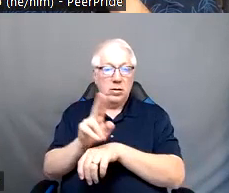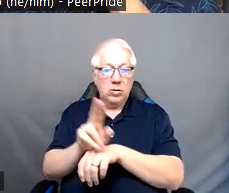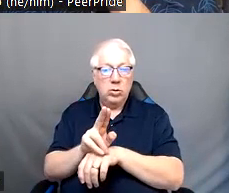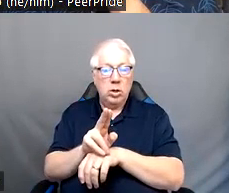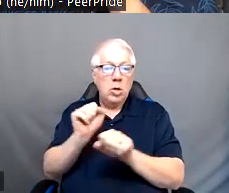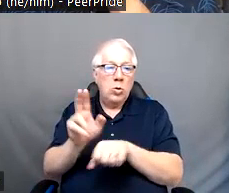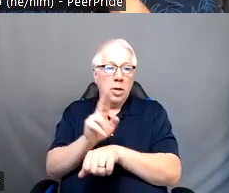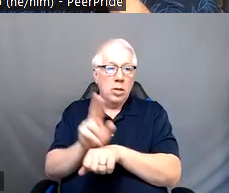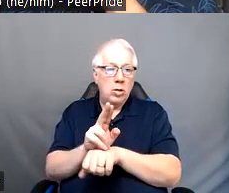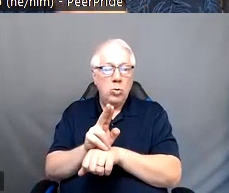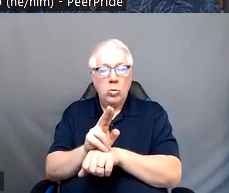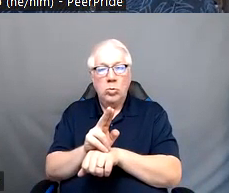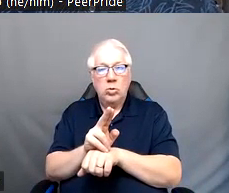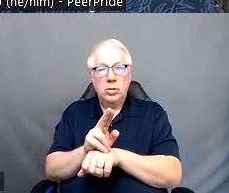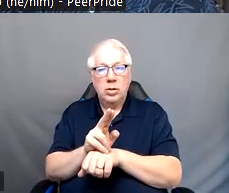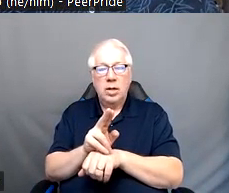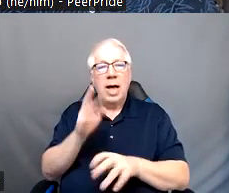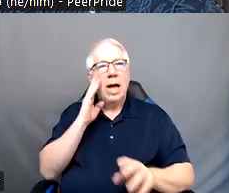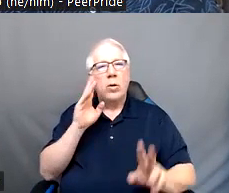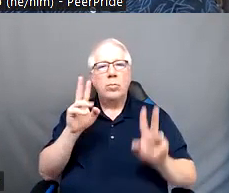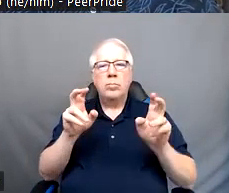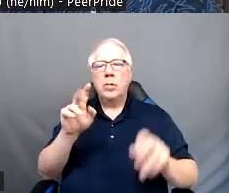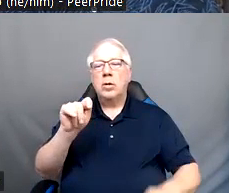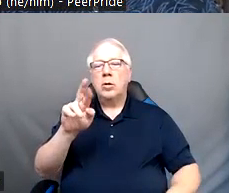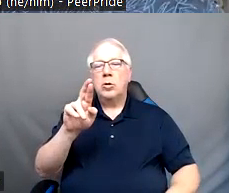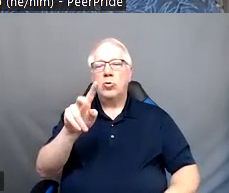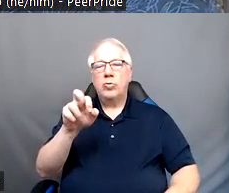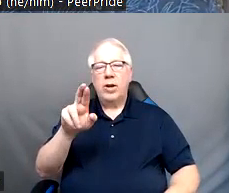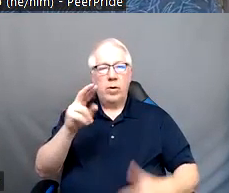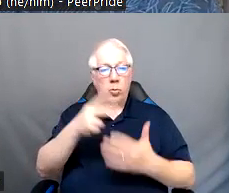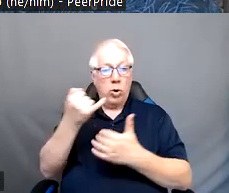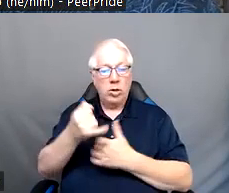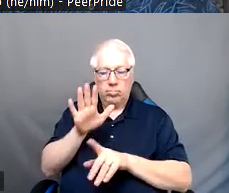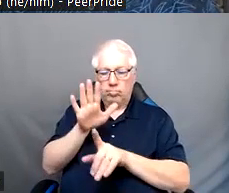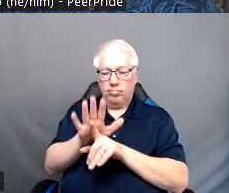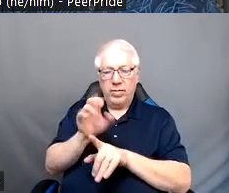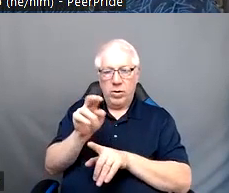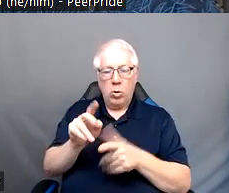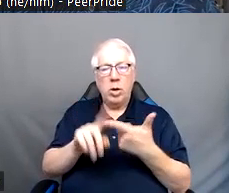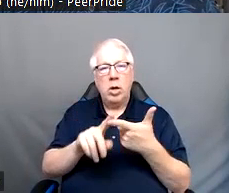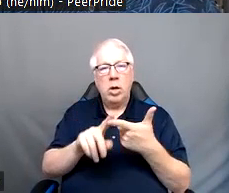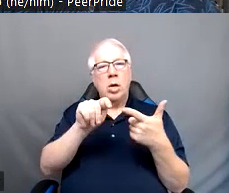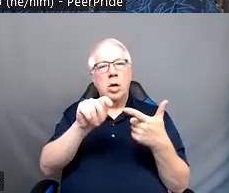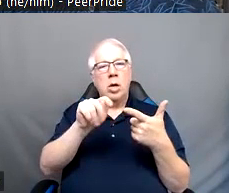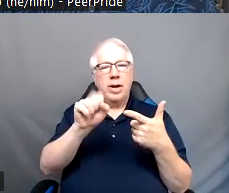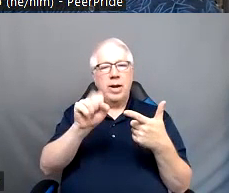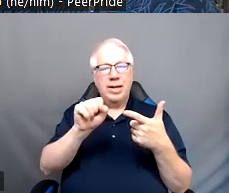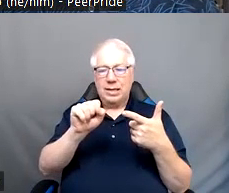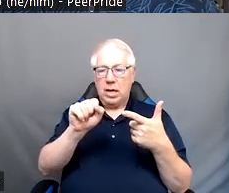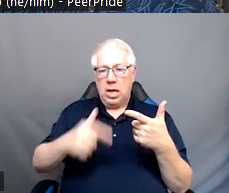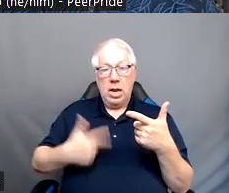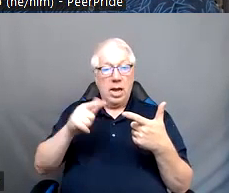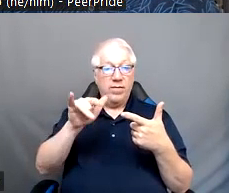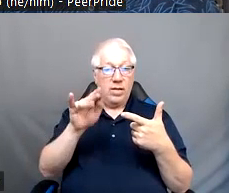can utilize, I know the Trevor Project has their own and Trans Lifeline. I know, Kirill, you have worked with